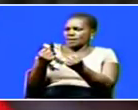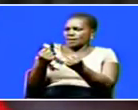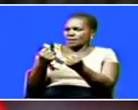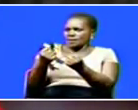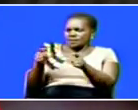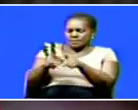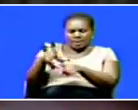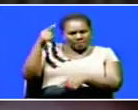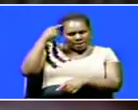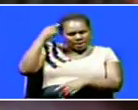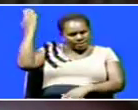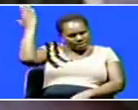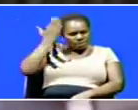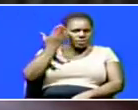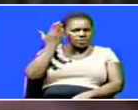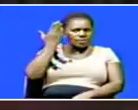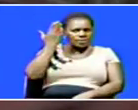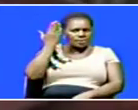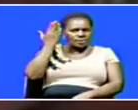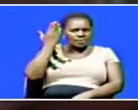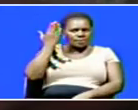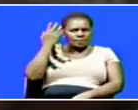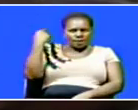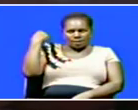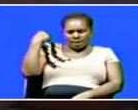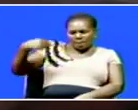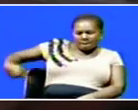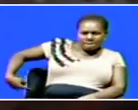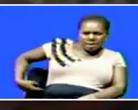Wakanikata hapa kichwani, pengine ni hapa.